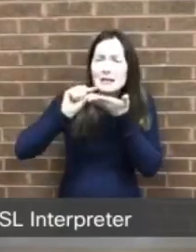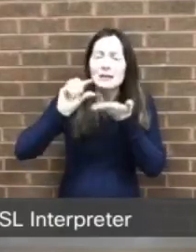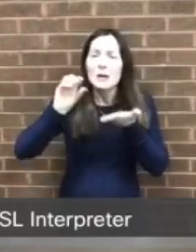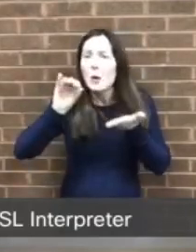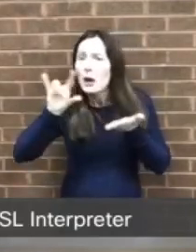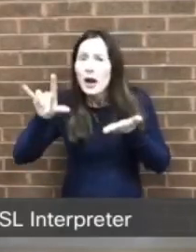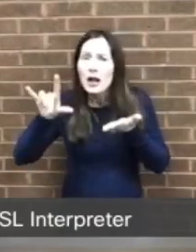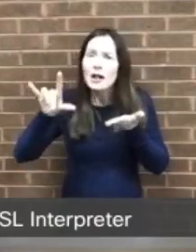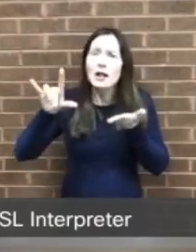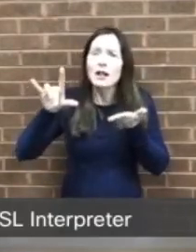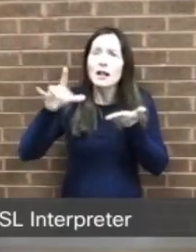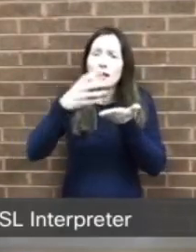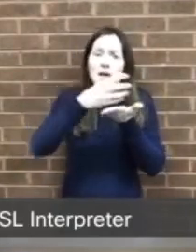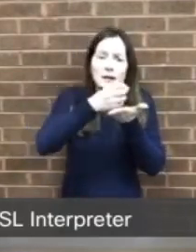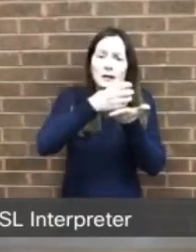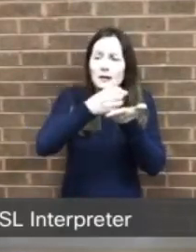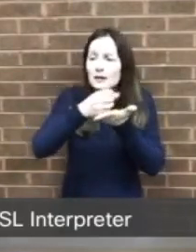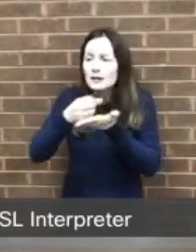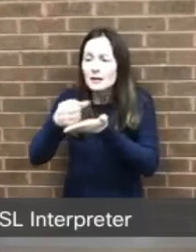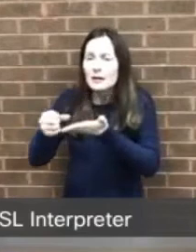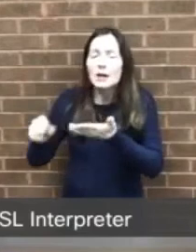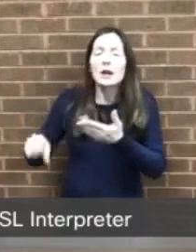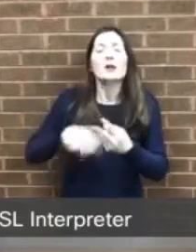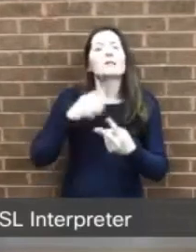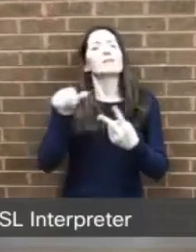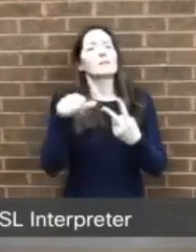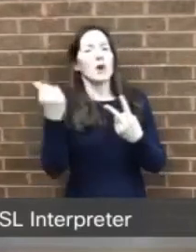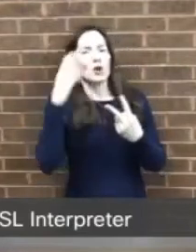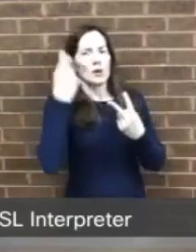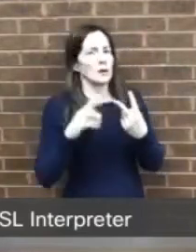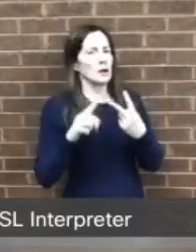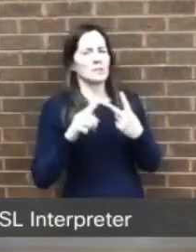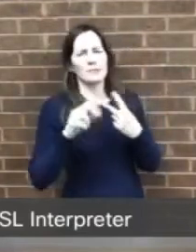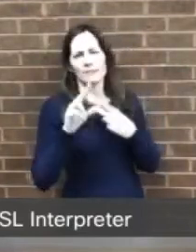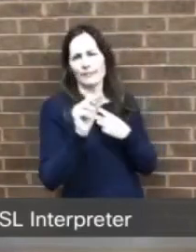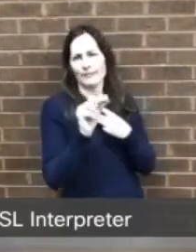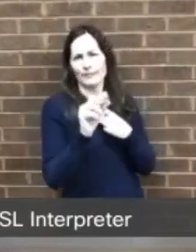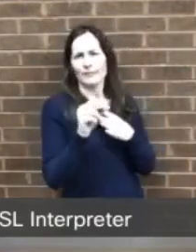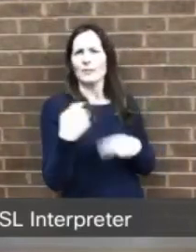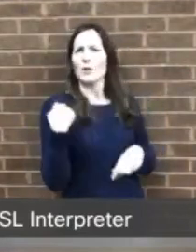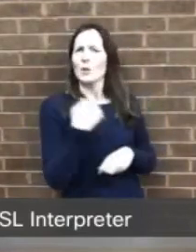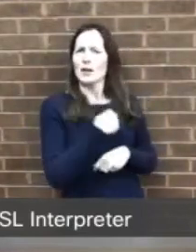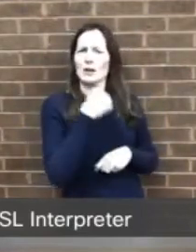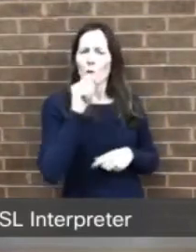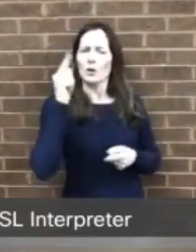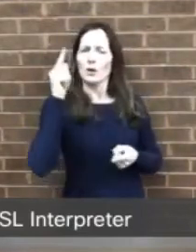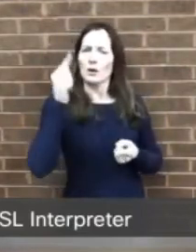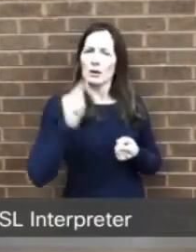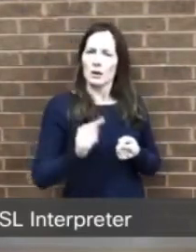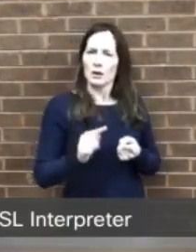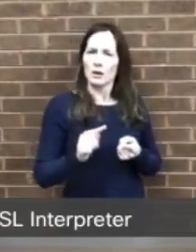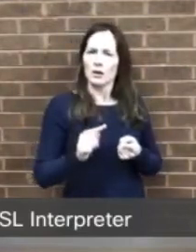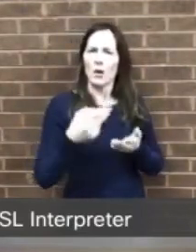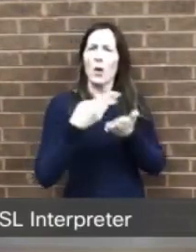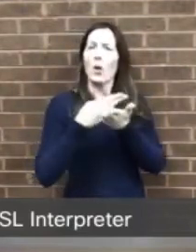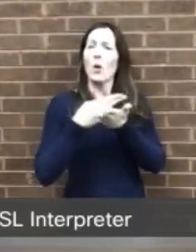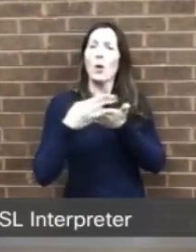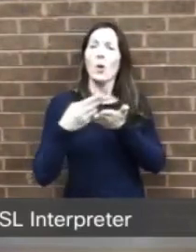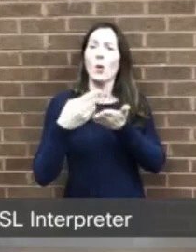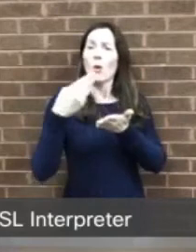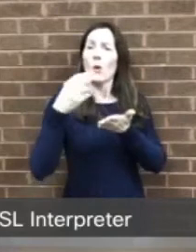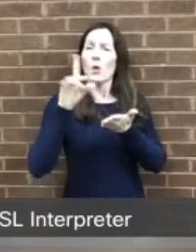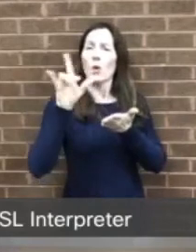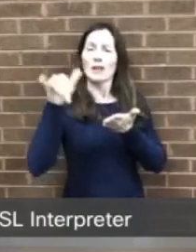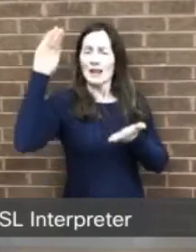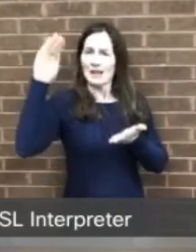those 8 months. Rabbi Hillel said, no, we don't go down in holiness, we go up in holiness. So we start with